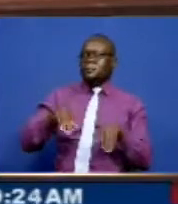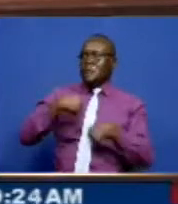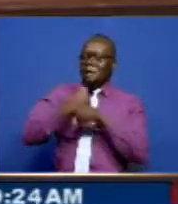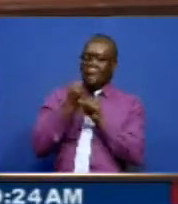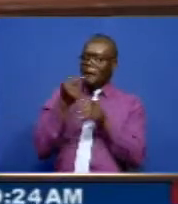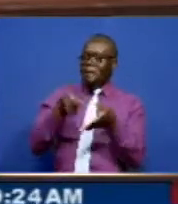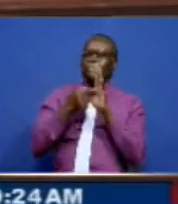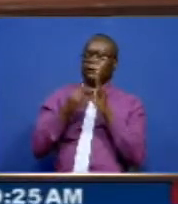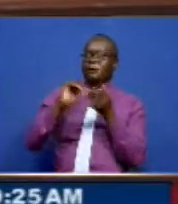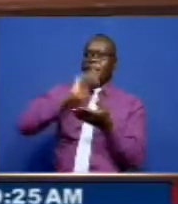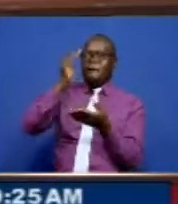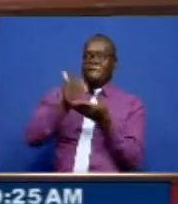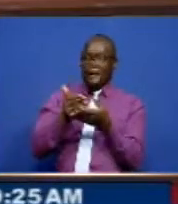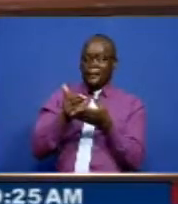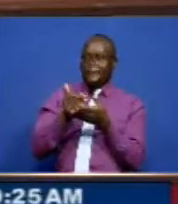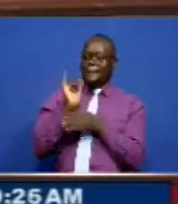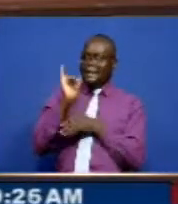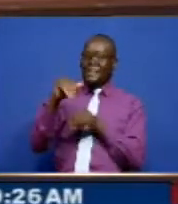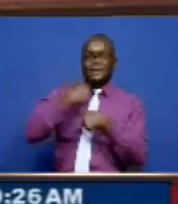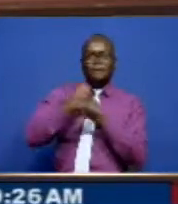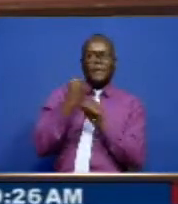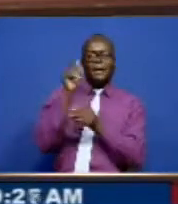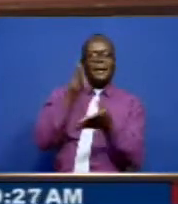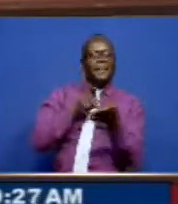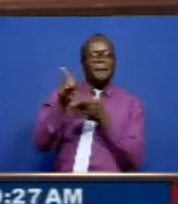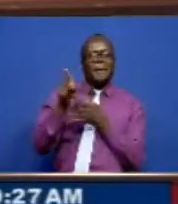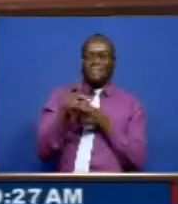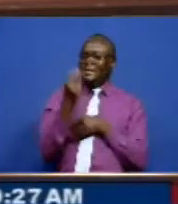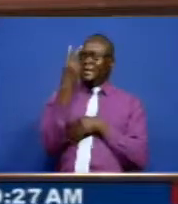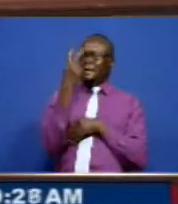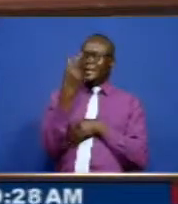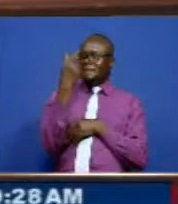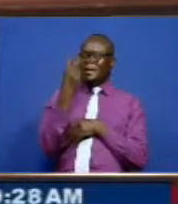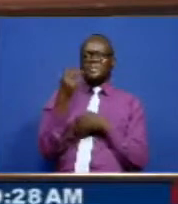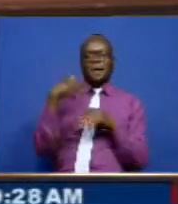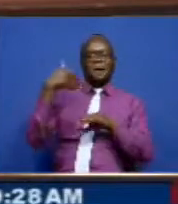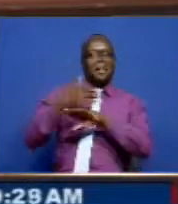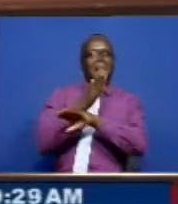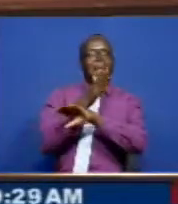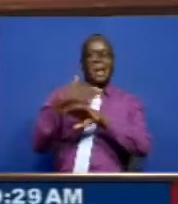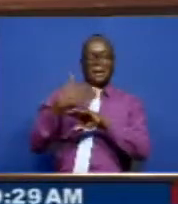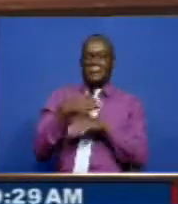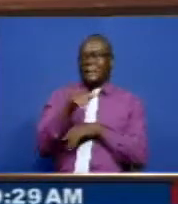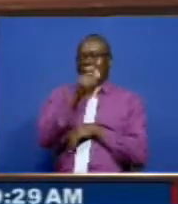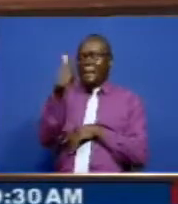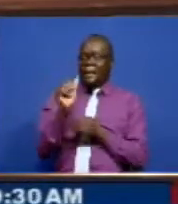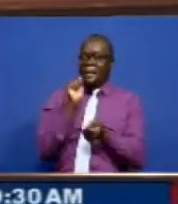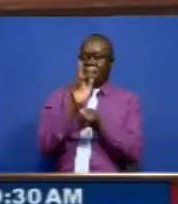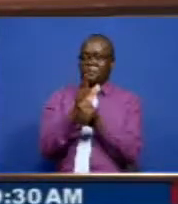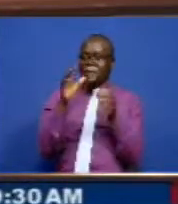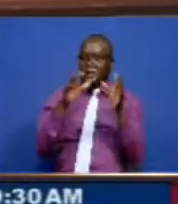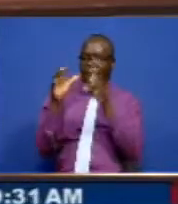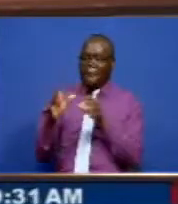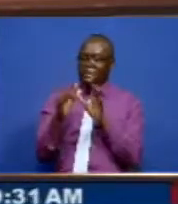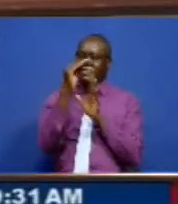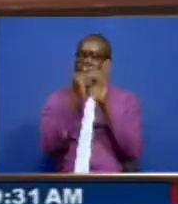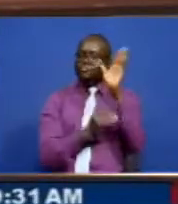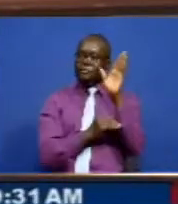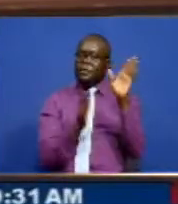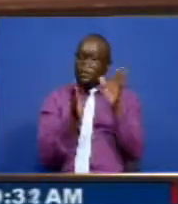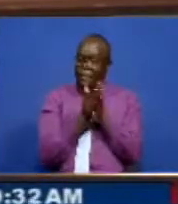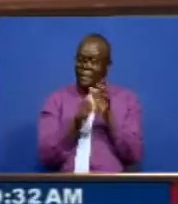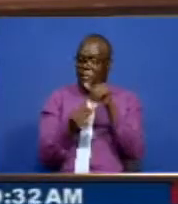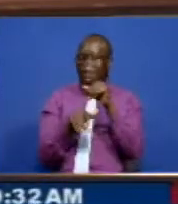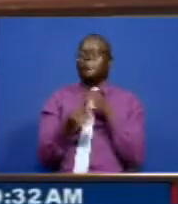request for the funds, thus making the payment suspect and fraudulent. The other 14 companies listed alongside